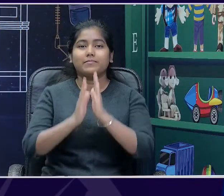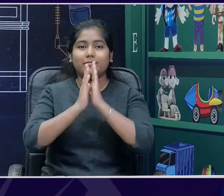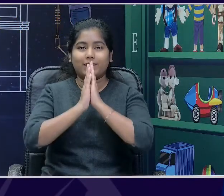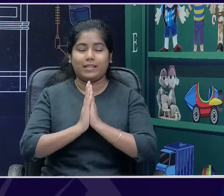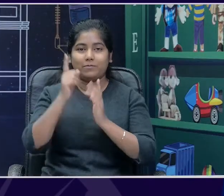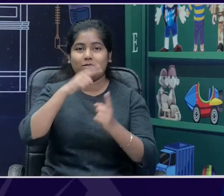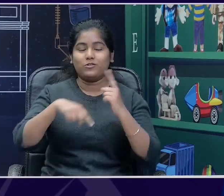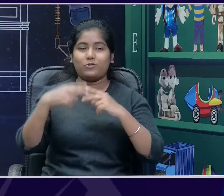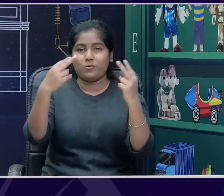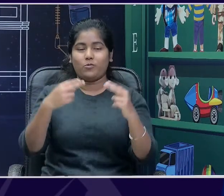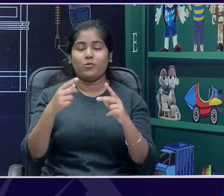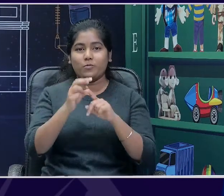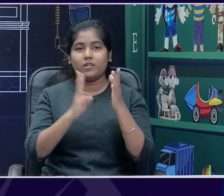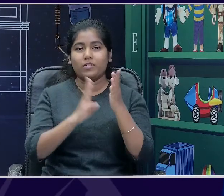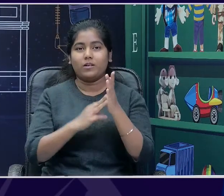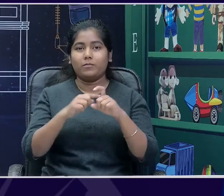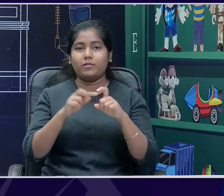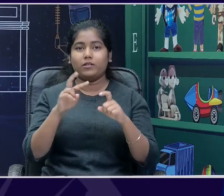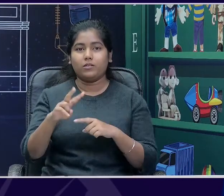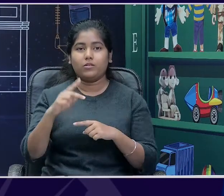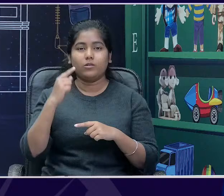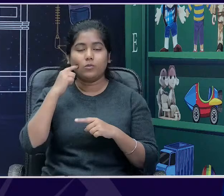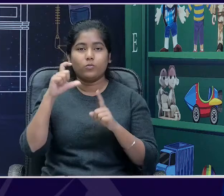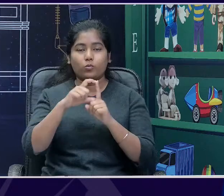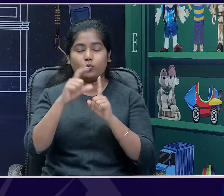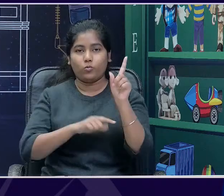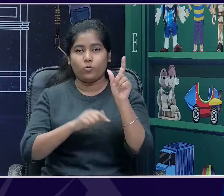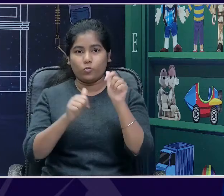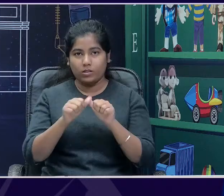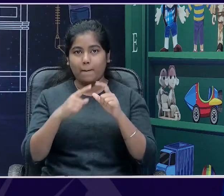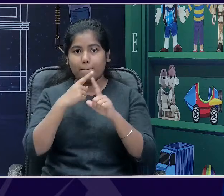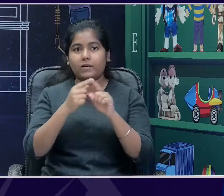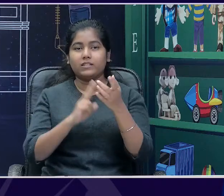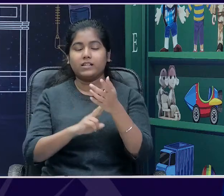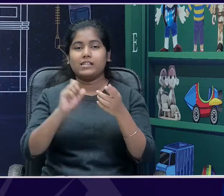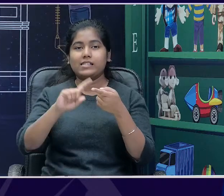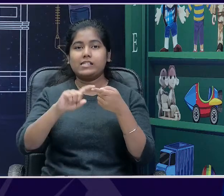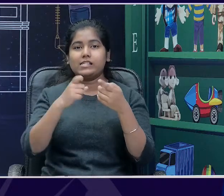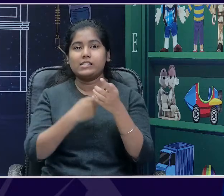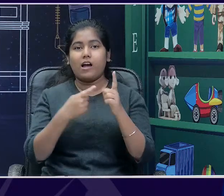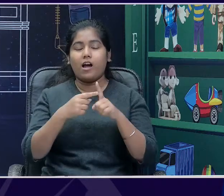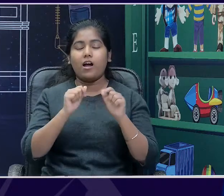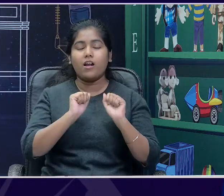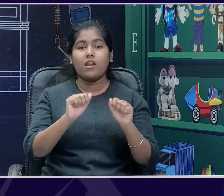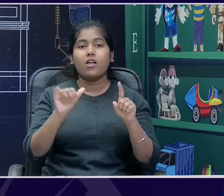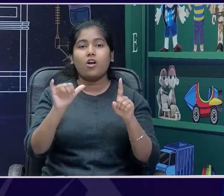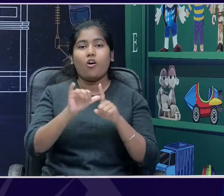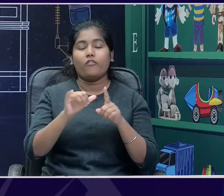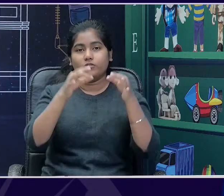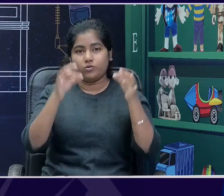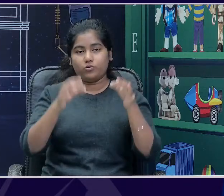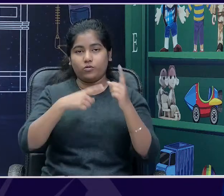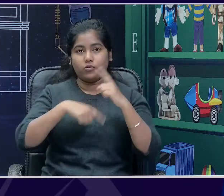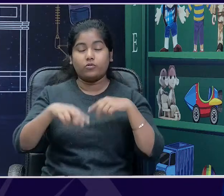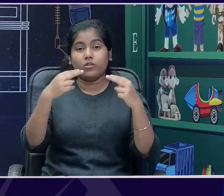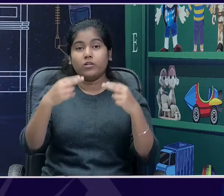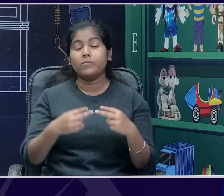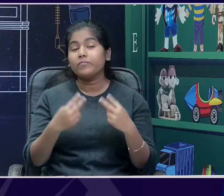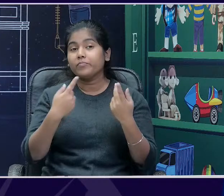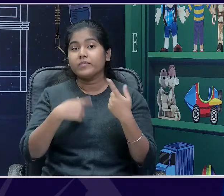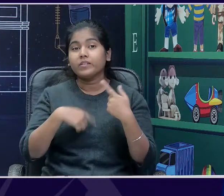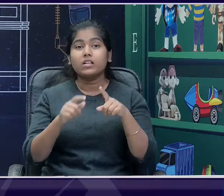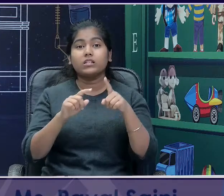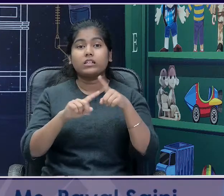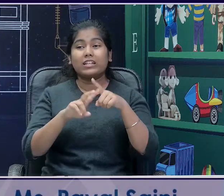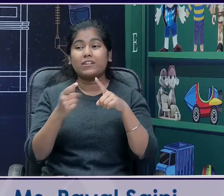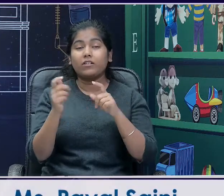Namaskar, you are watching PMeVIDYA channels and NCERT's official YouTube channel. This is channel number 7th and we are here with the live